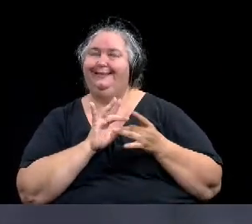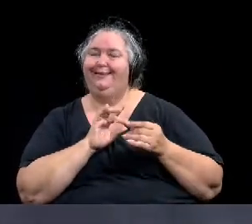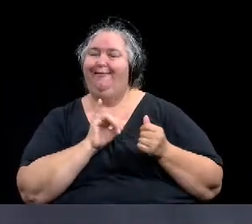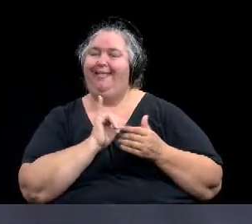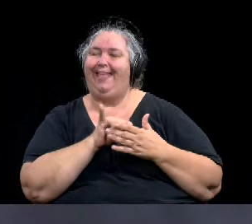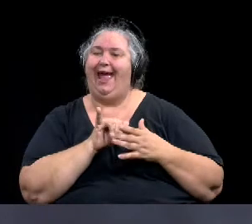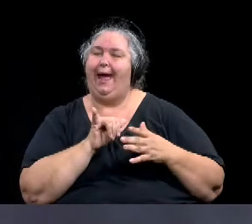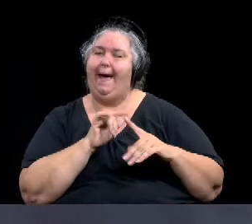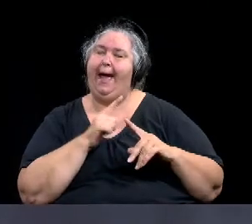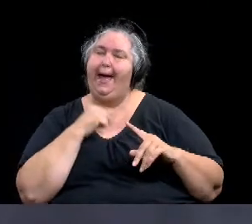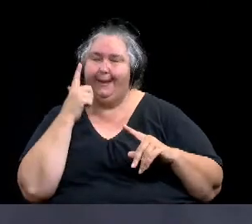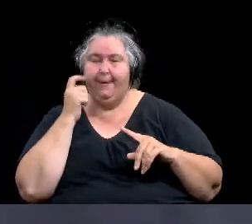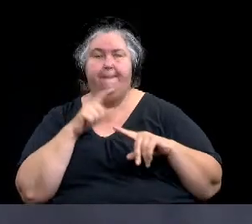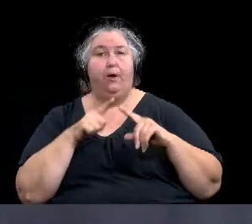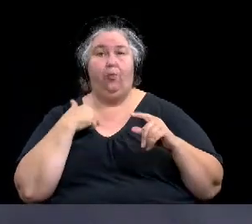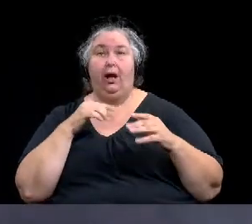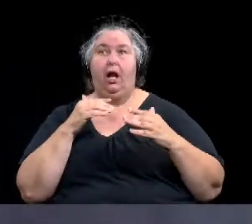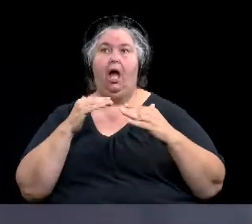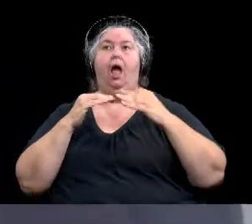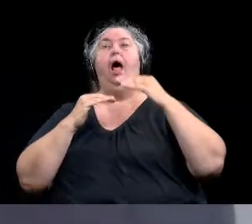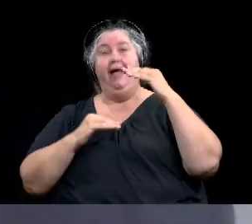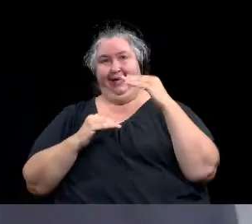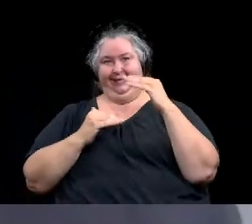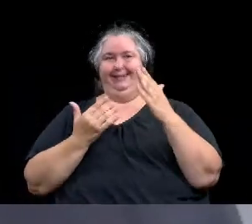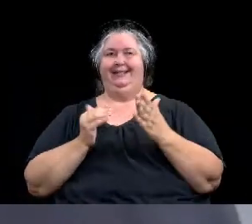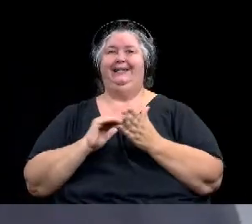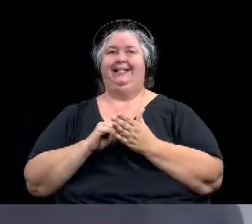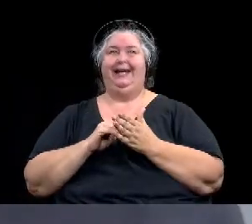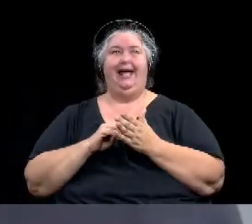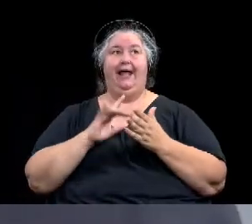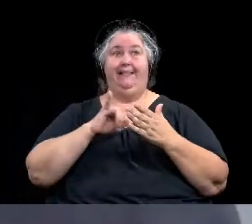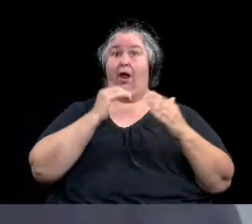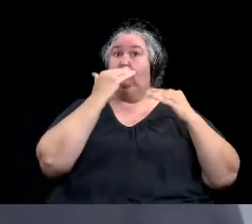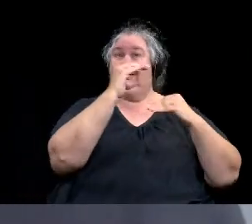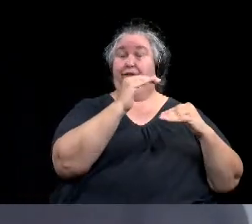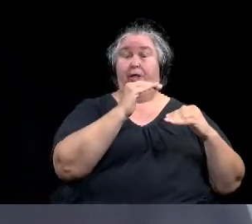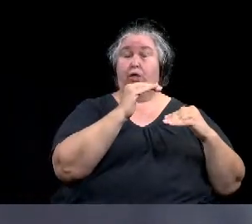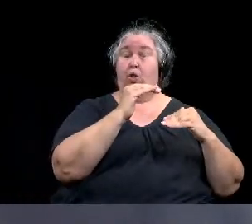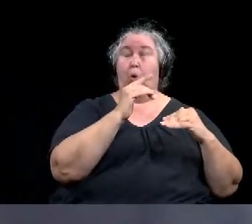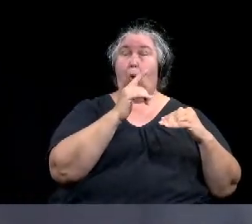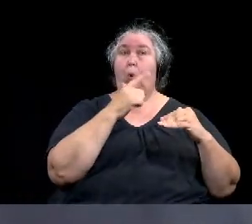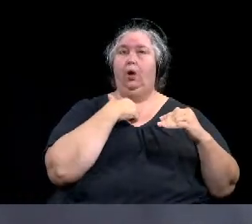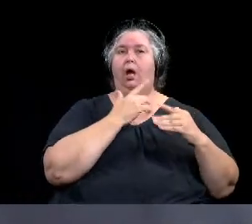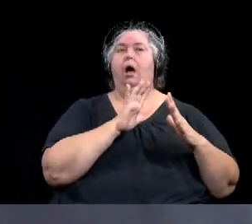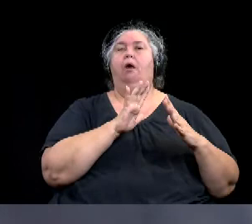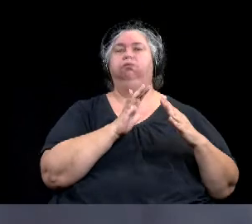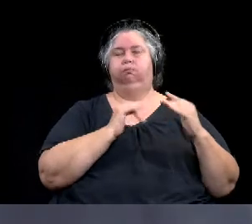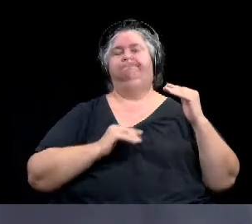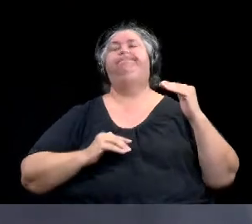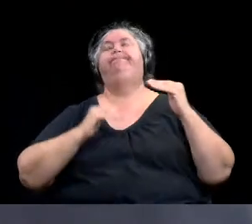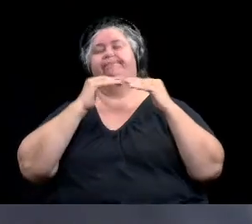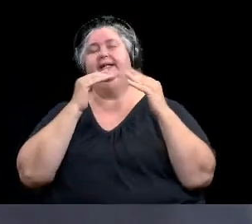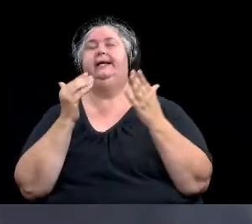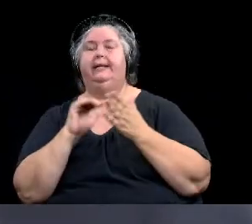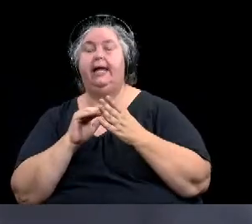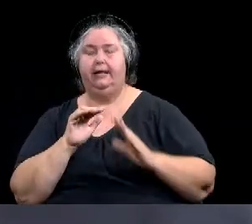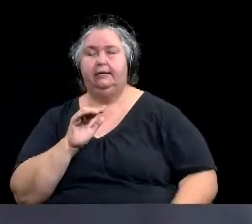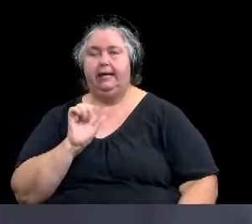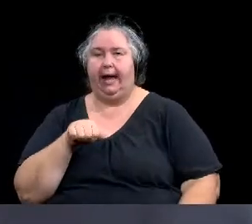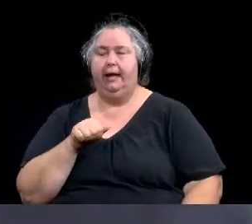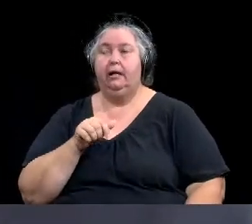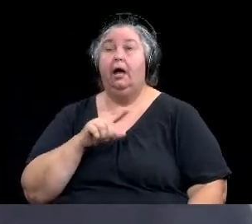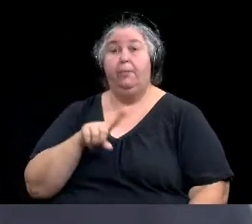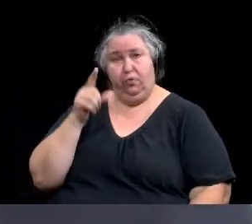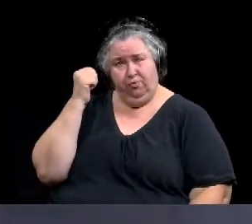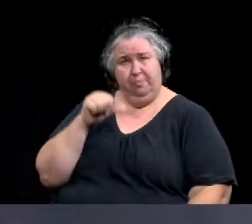now are back out of that restriction. So Many of you may recall when this first